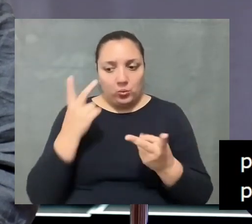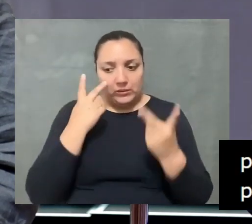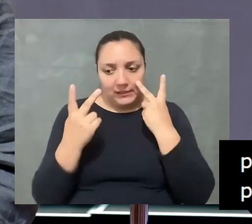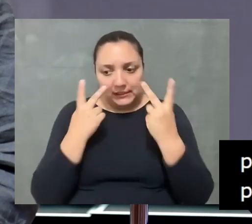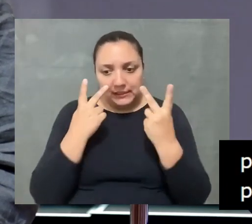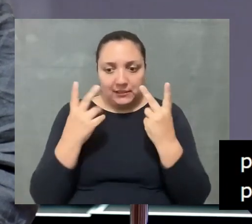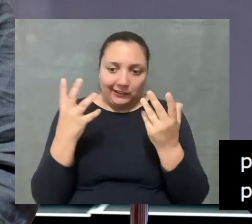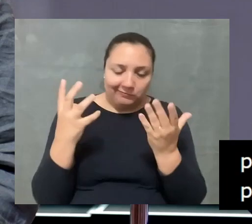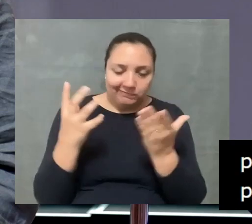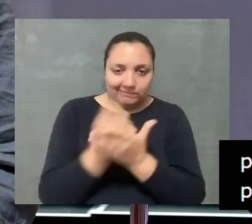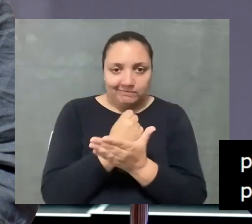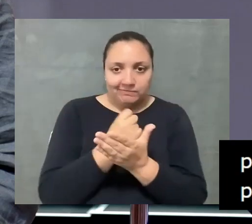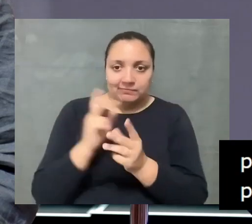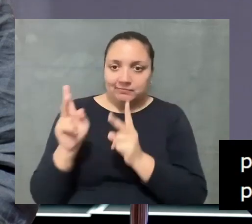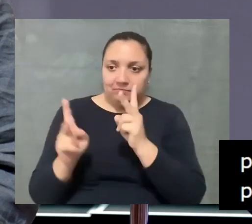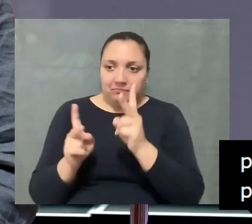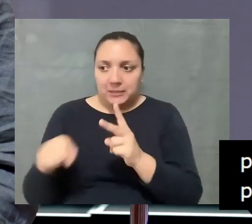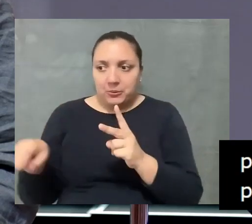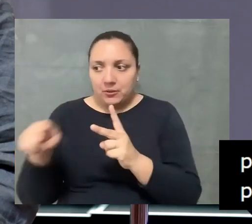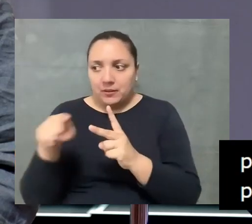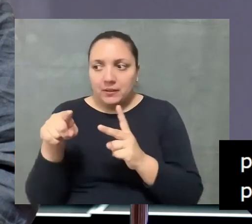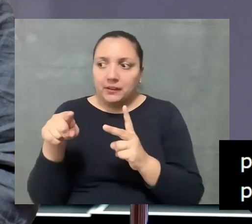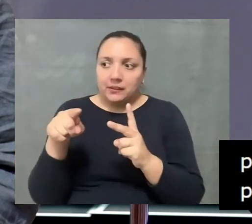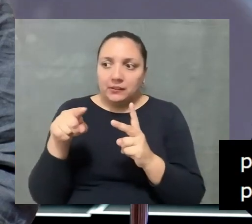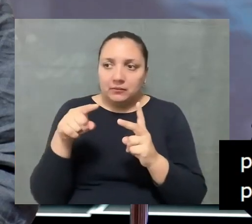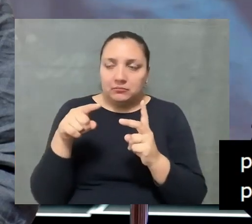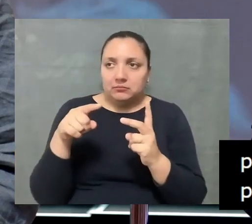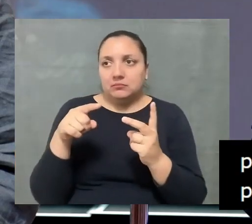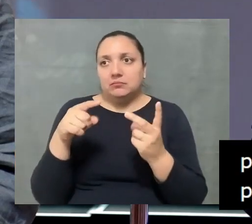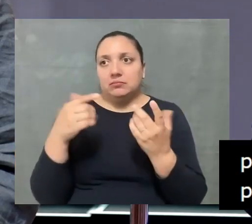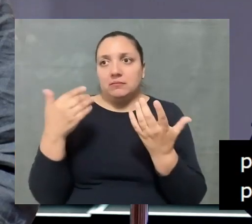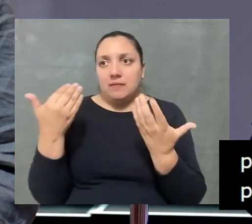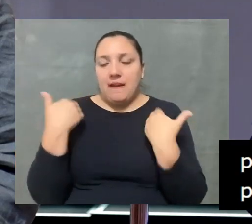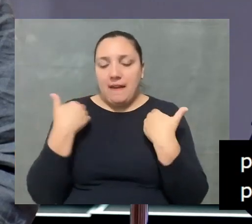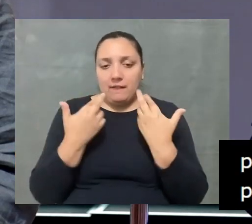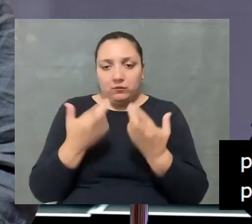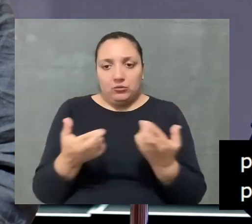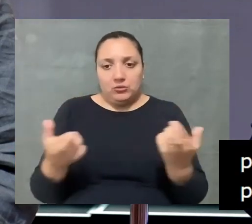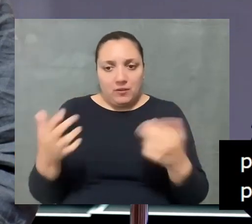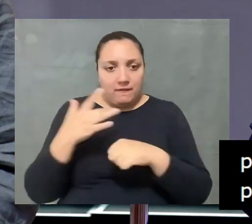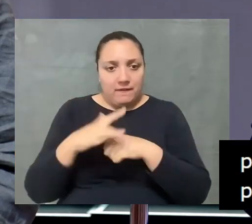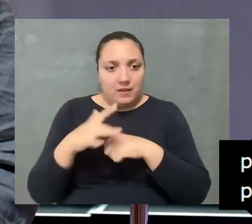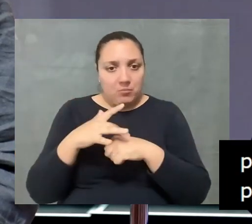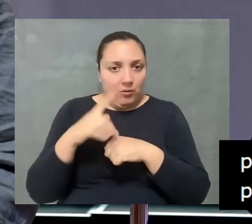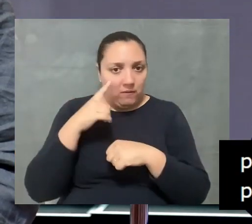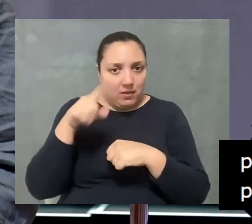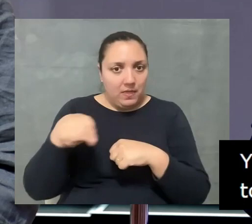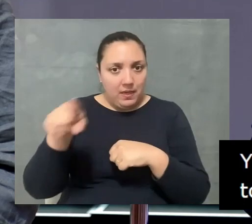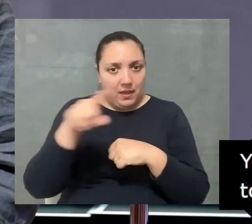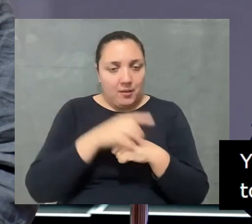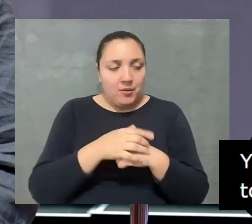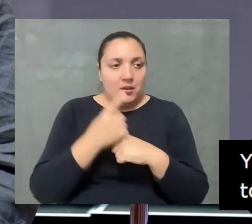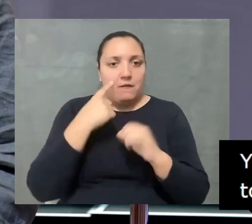help people maximize the resources that they have available to them to really find a new job, if that's what they want to